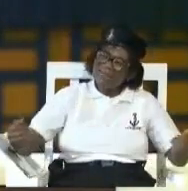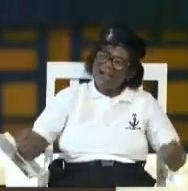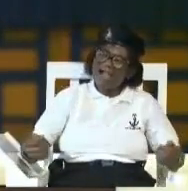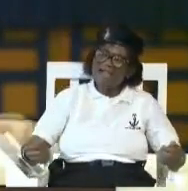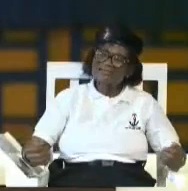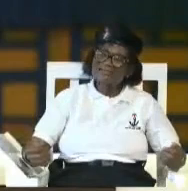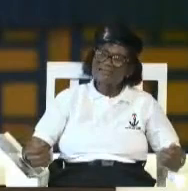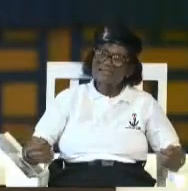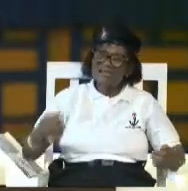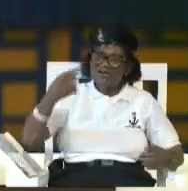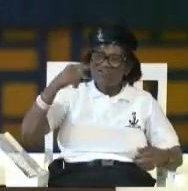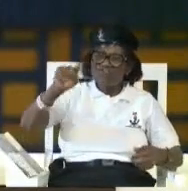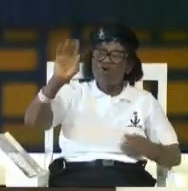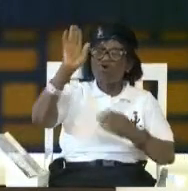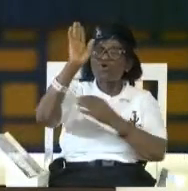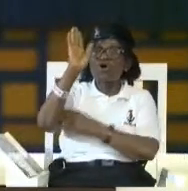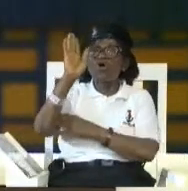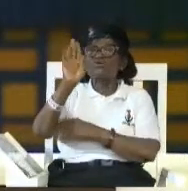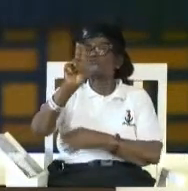use.